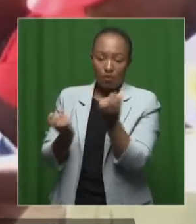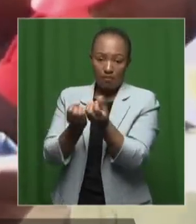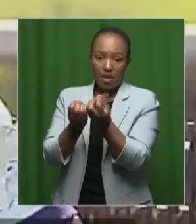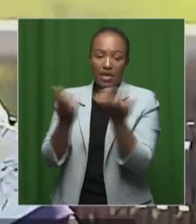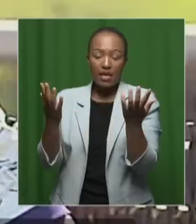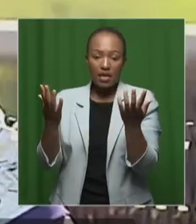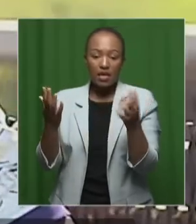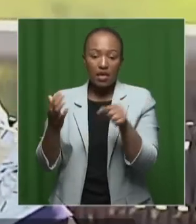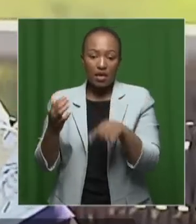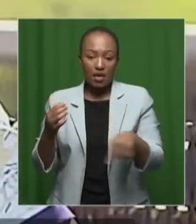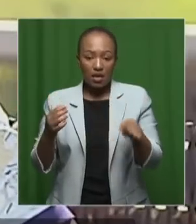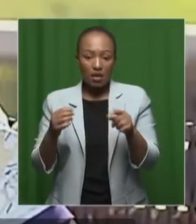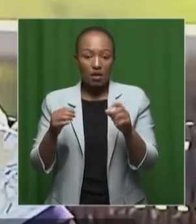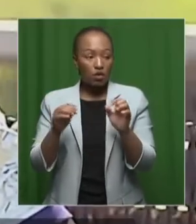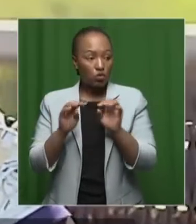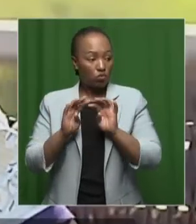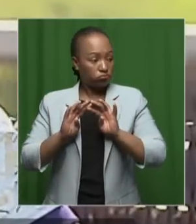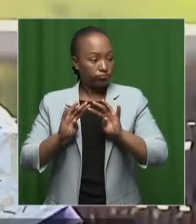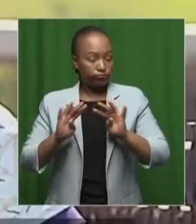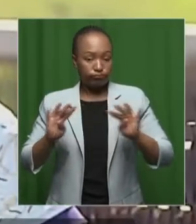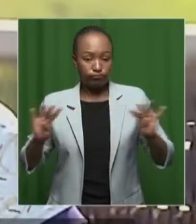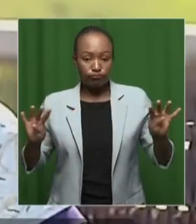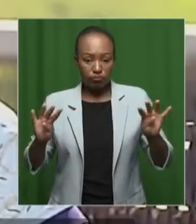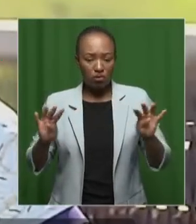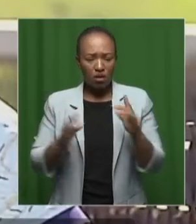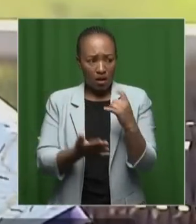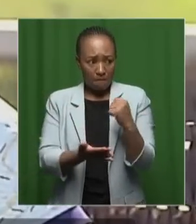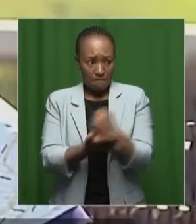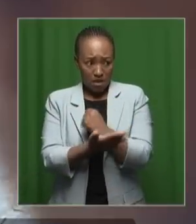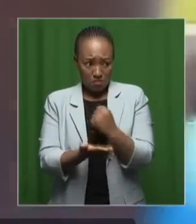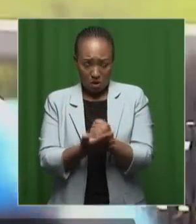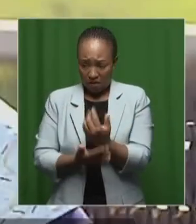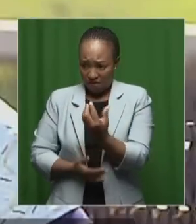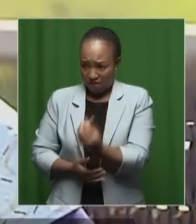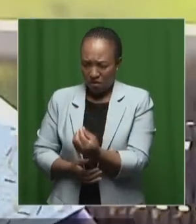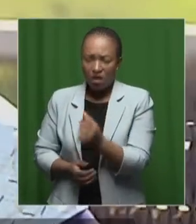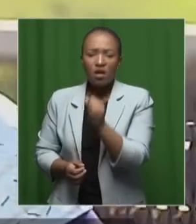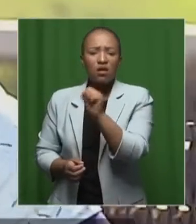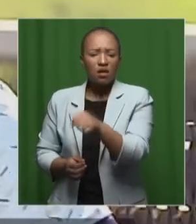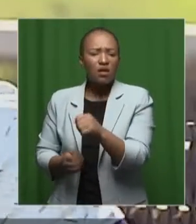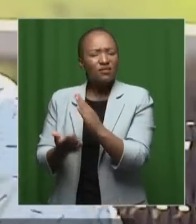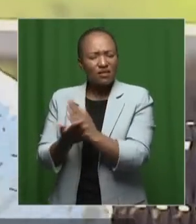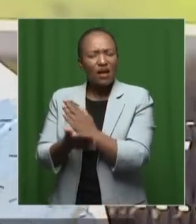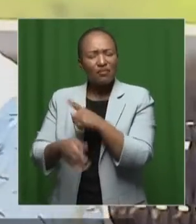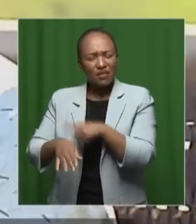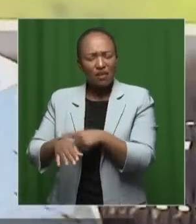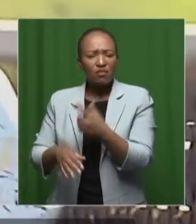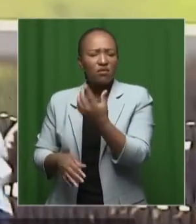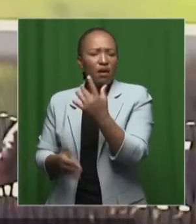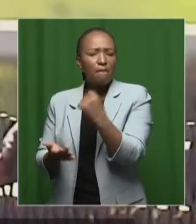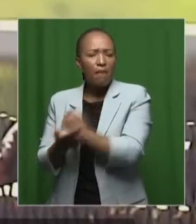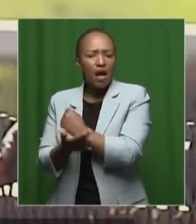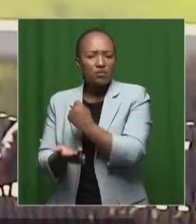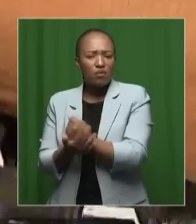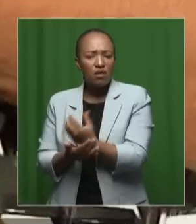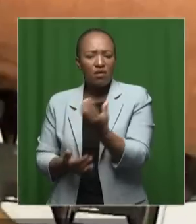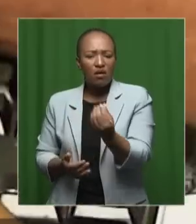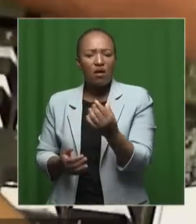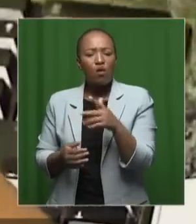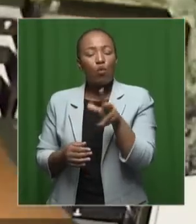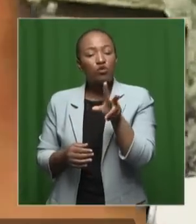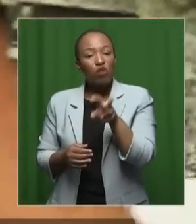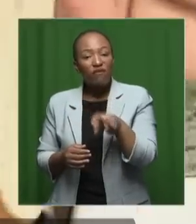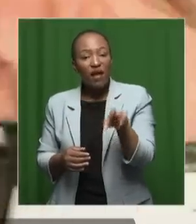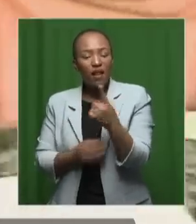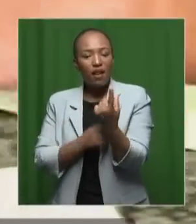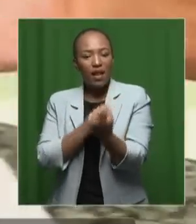here, line here, you don't have passports, right? Yeah, but sometimes we have passports, but we travel every day. We cannot